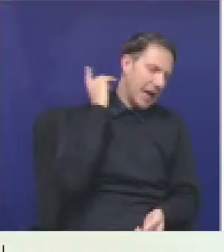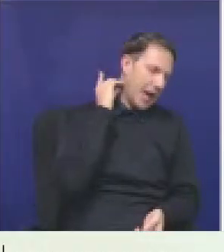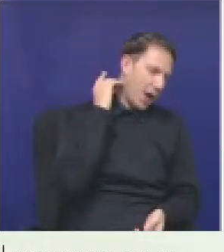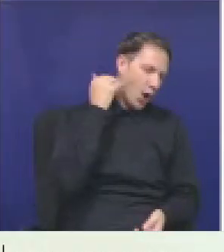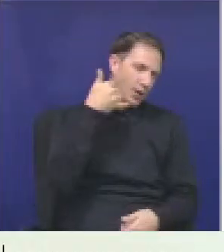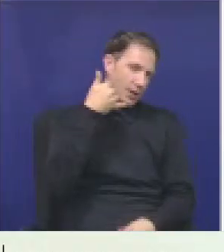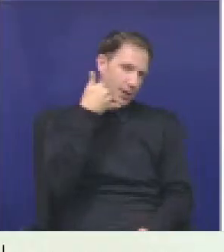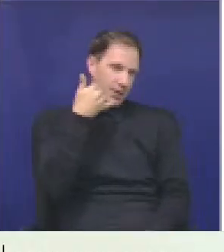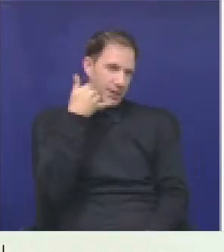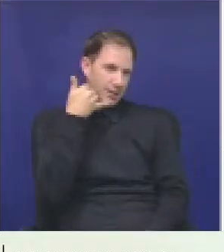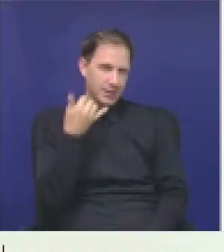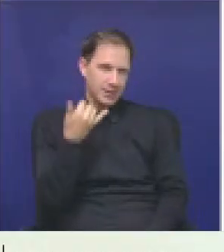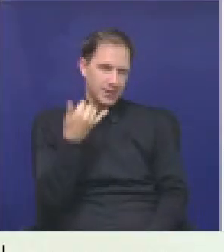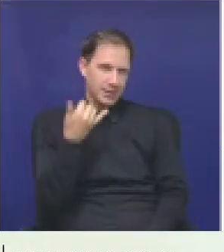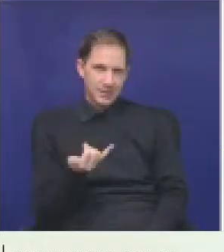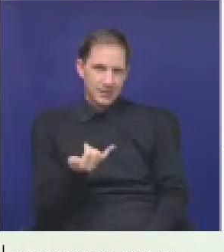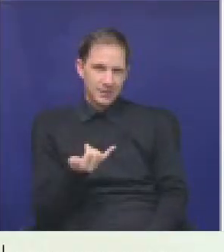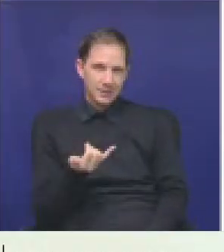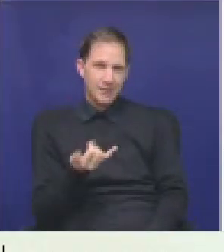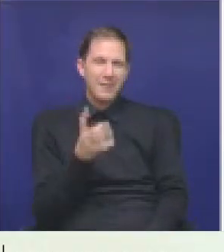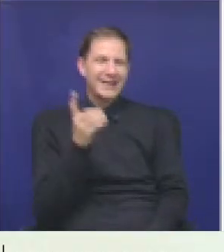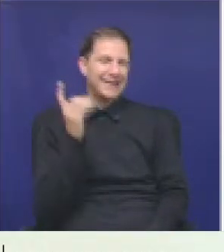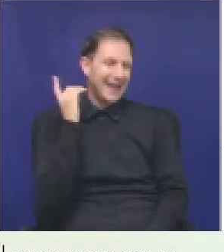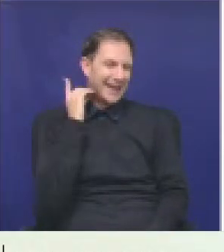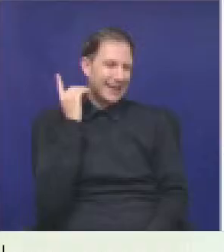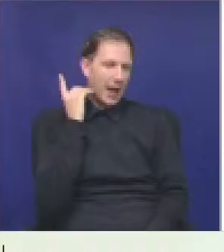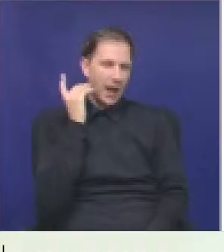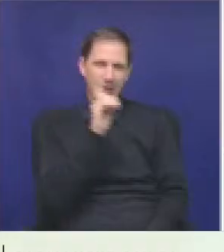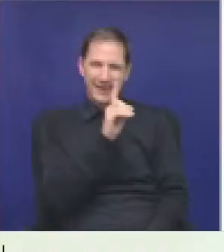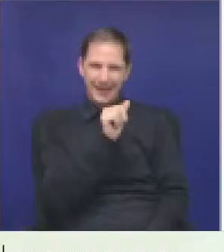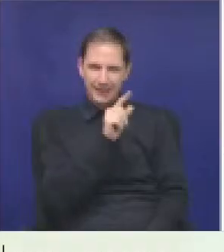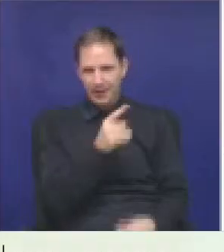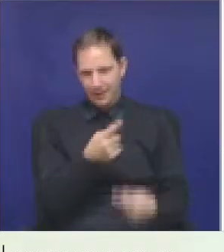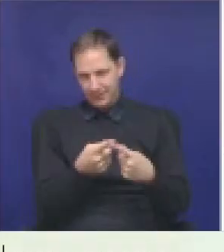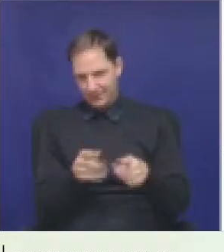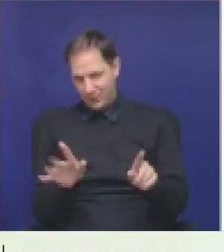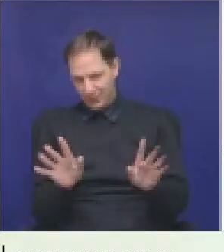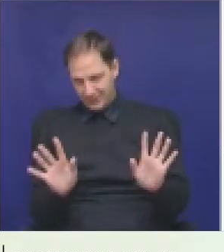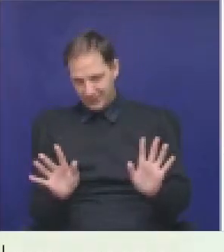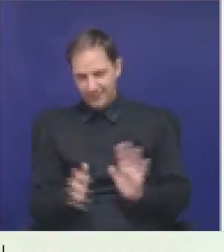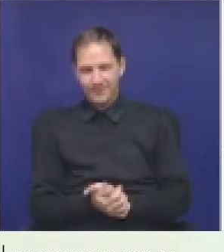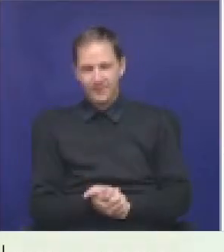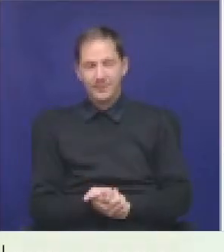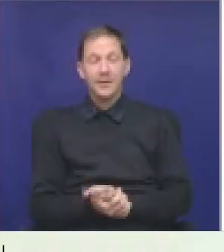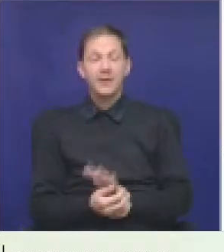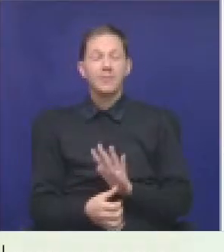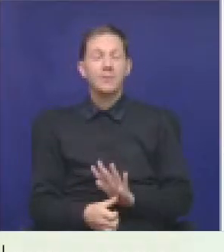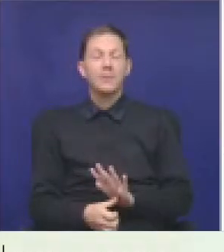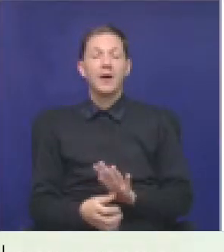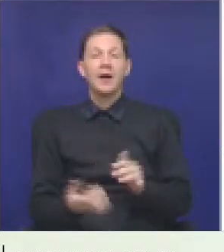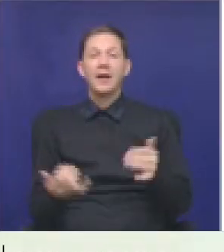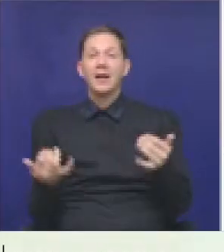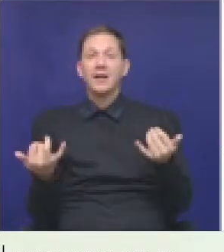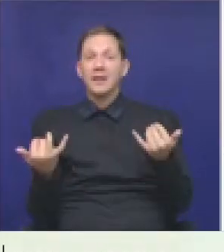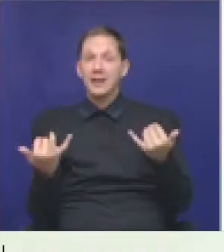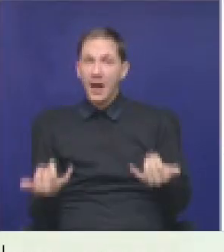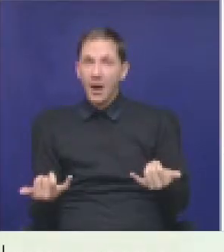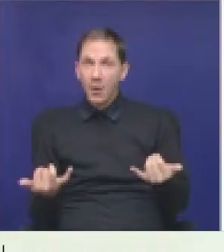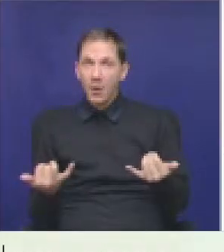than anything else. We are now allowing an important institution to go without